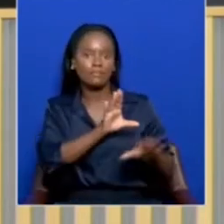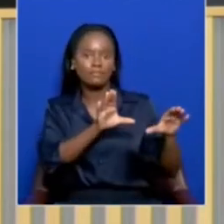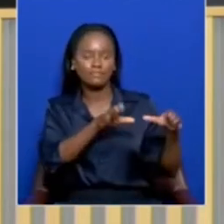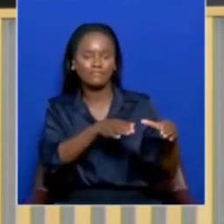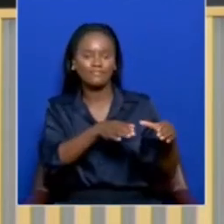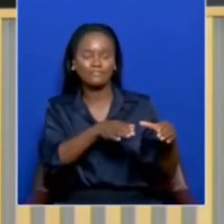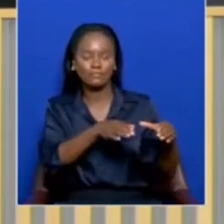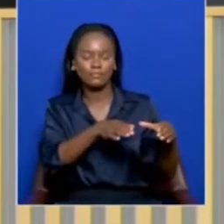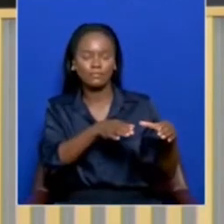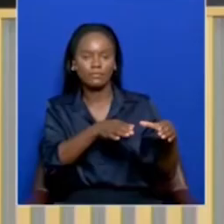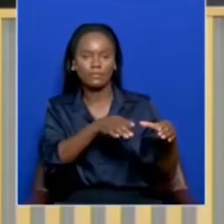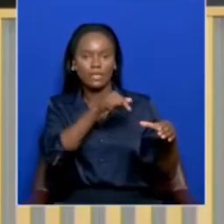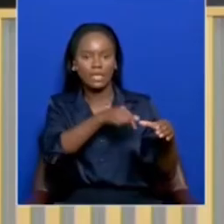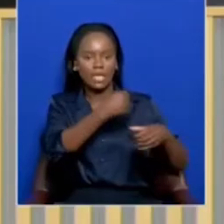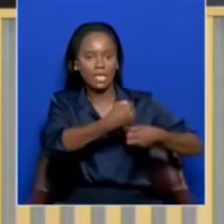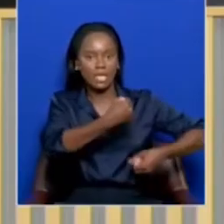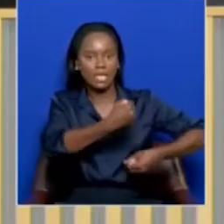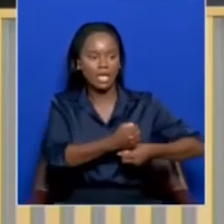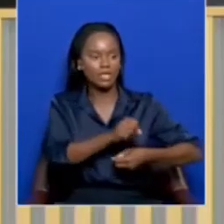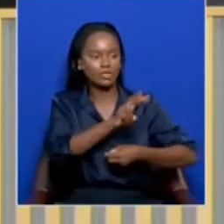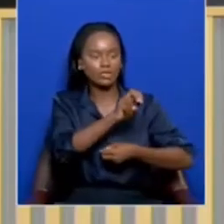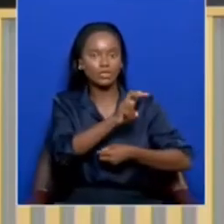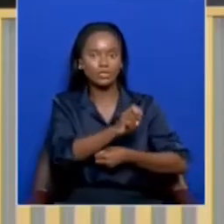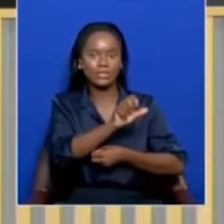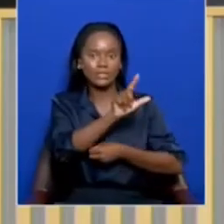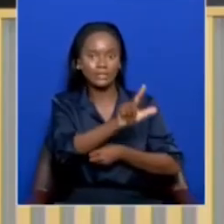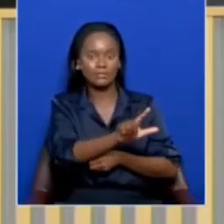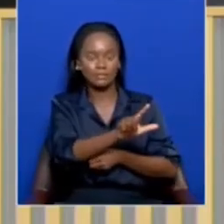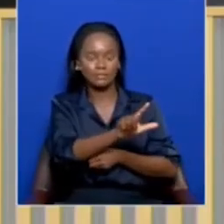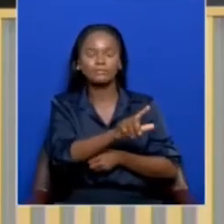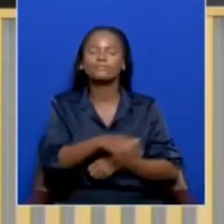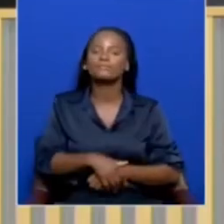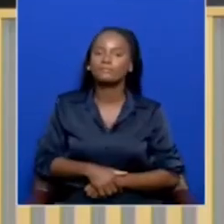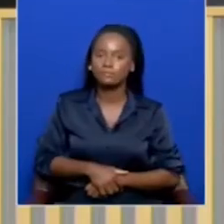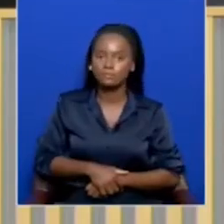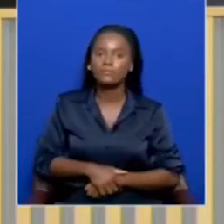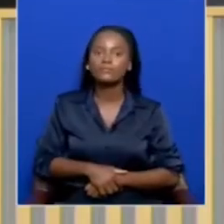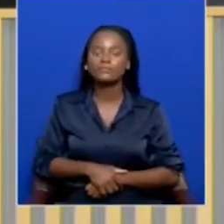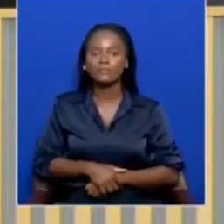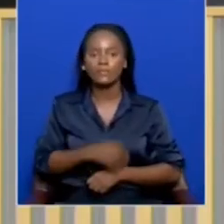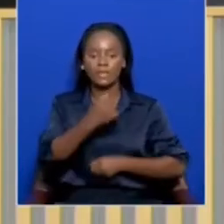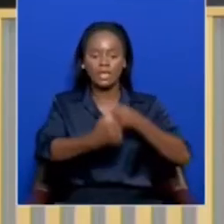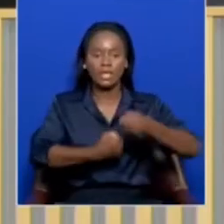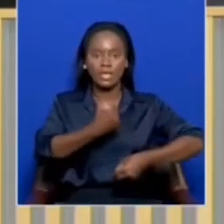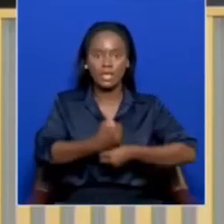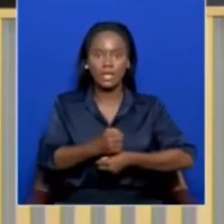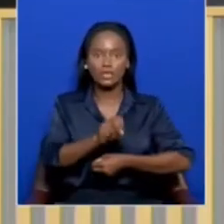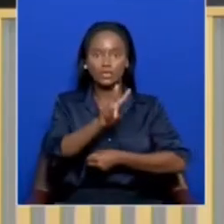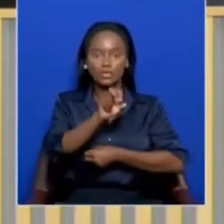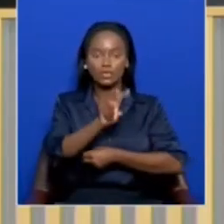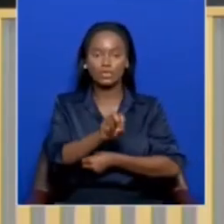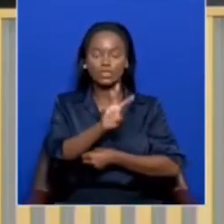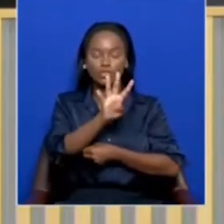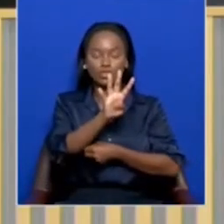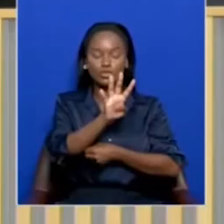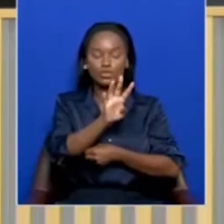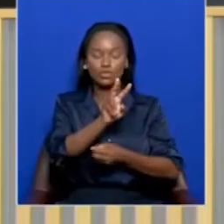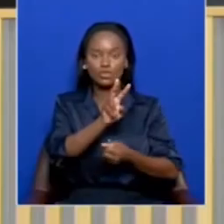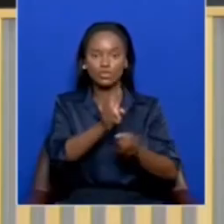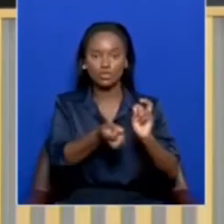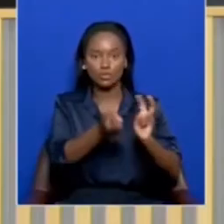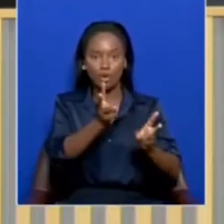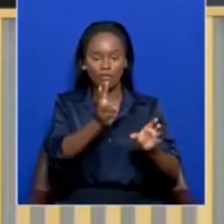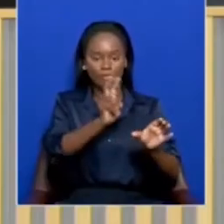In the year 2012, I then left the Army and I joined the SAPS in the year